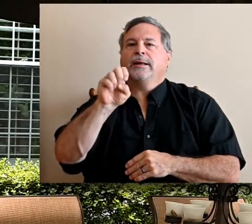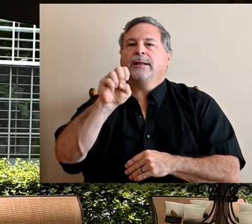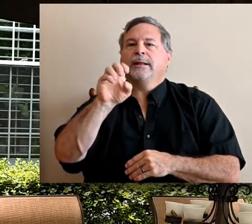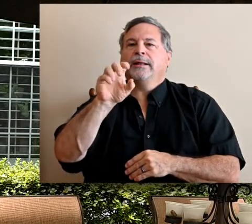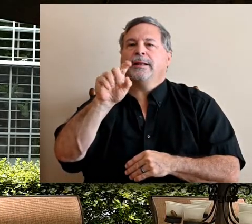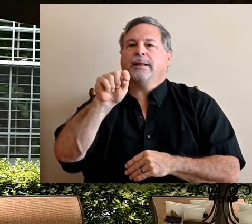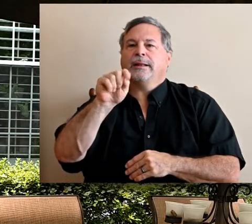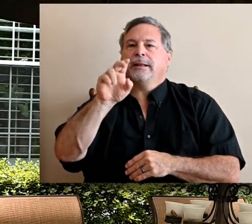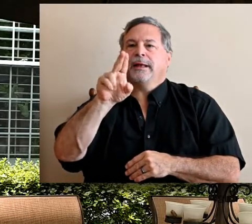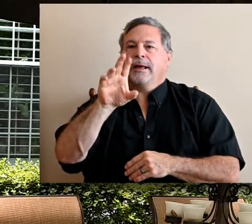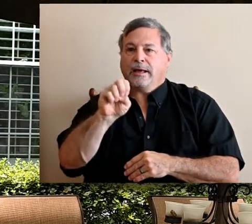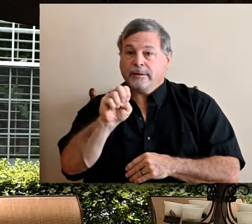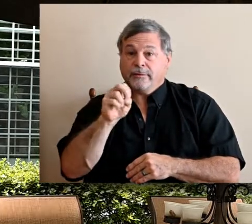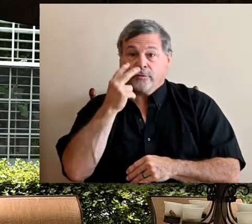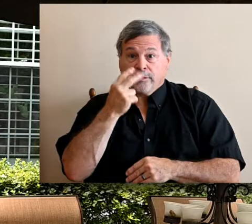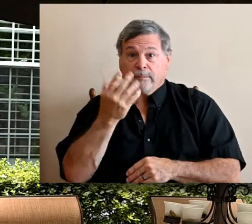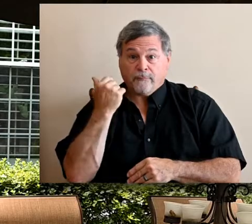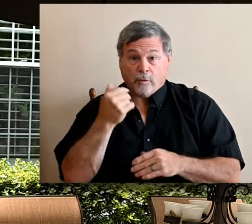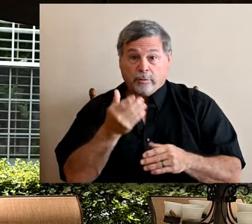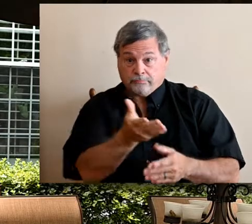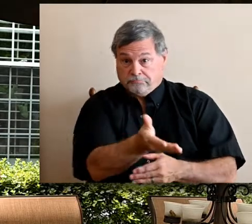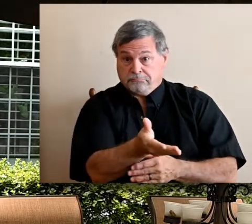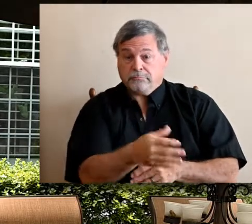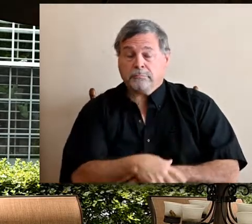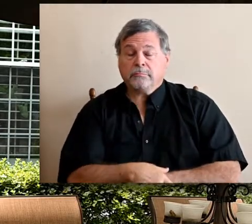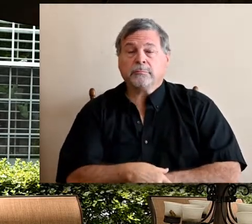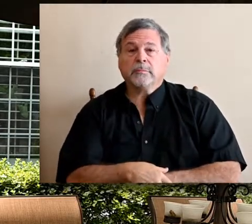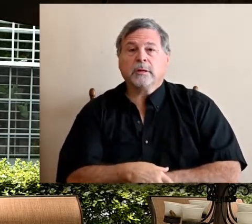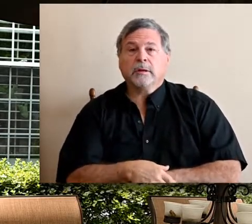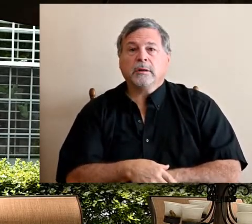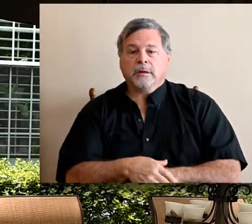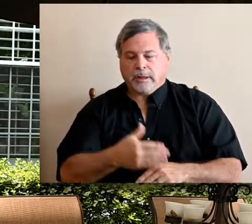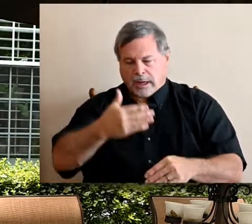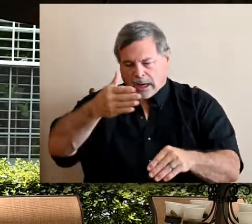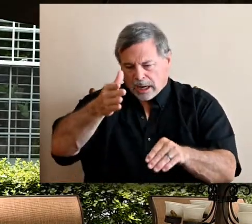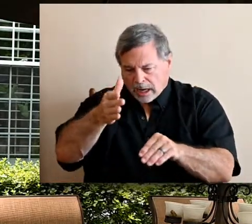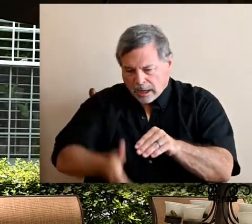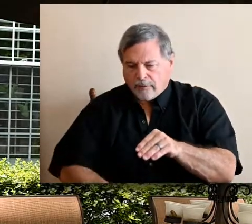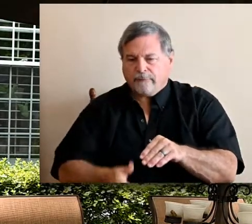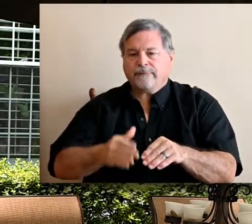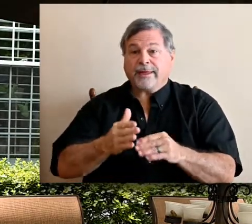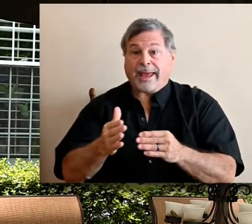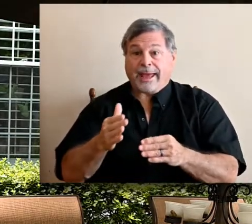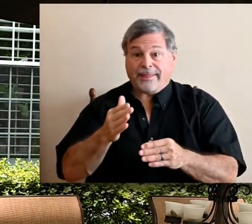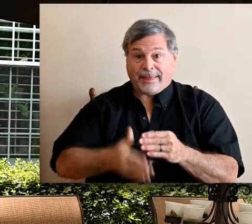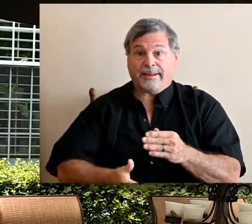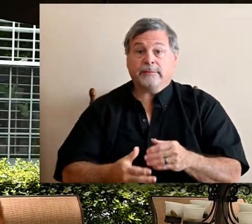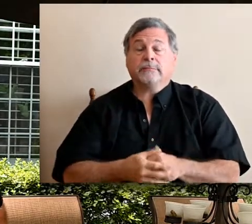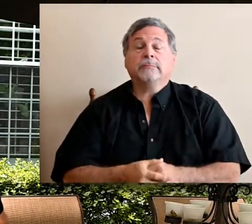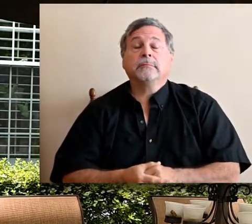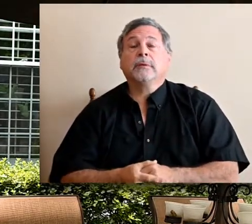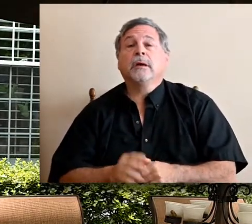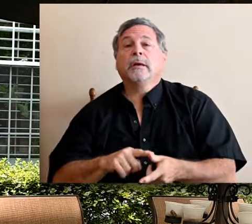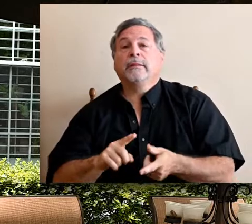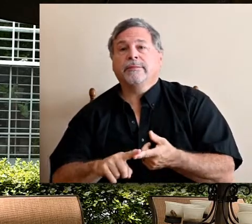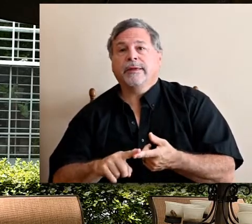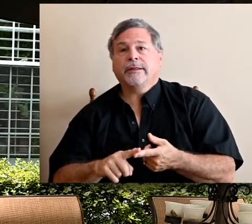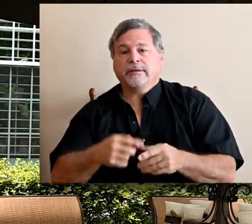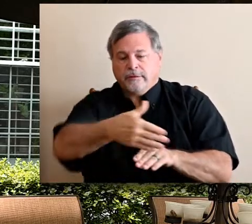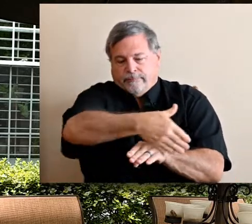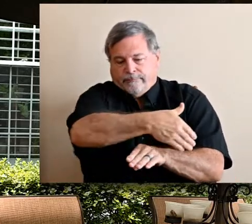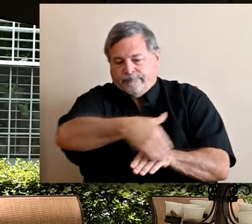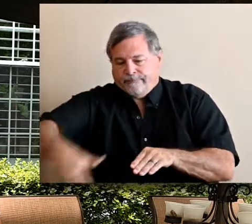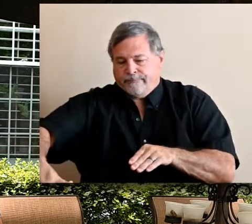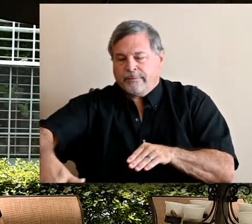some romaine. If you've never seen it before, here's what it looks like. We're going to take and cut off the very end of it, and then we're going to